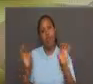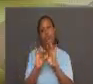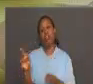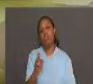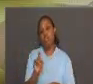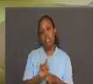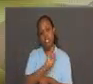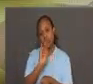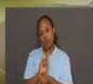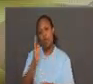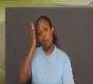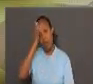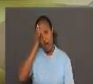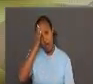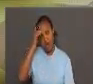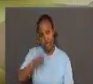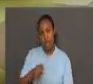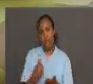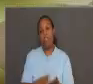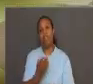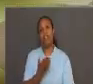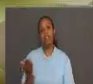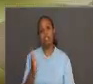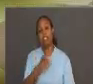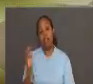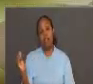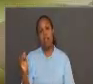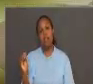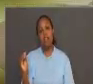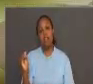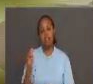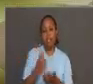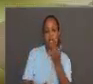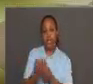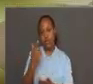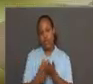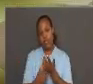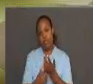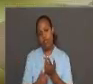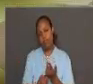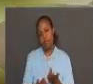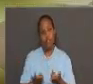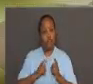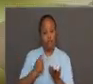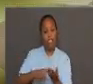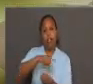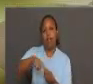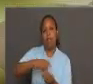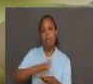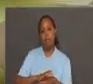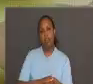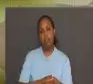important for citizens to be aware of the issue and of the debates surrounding it.